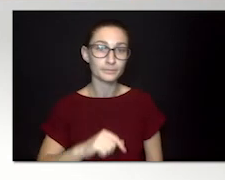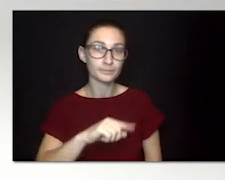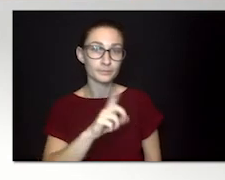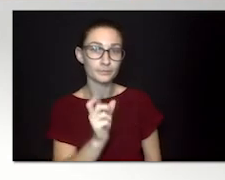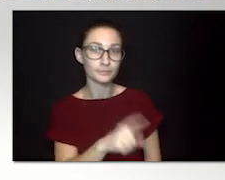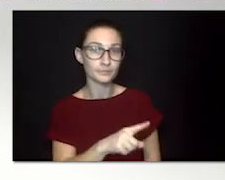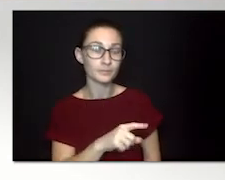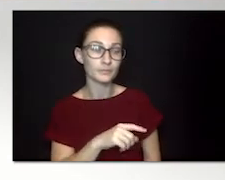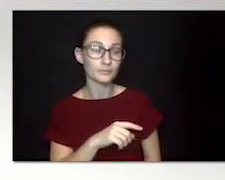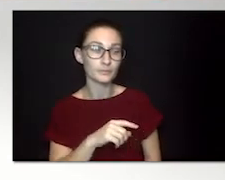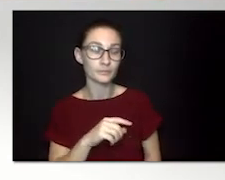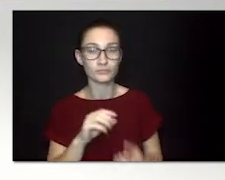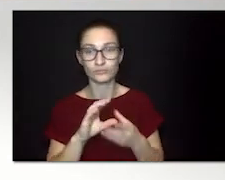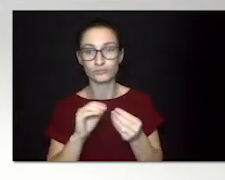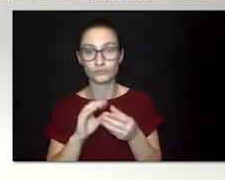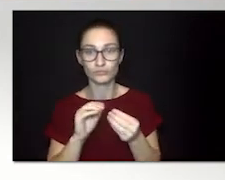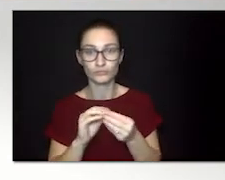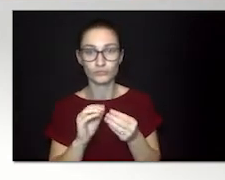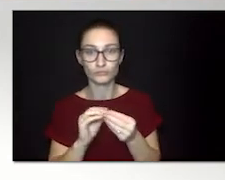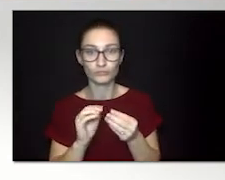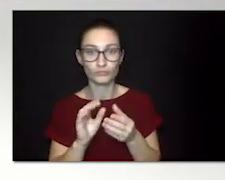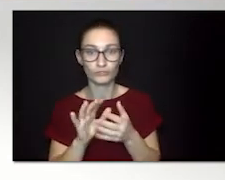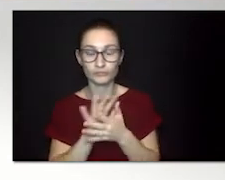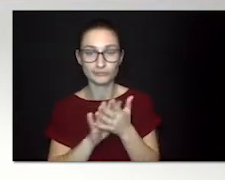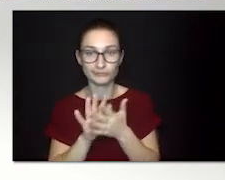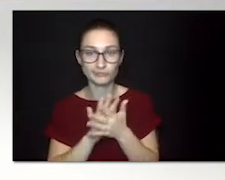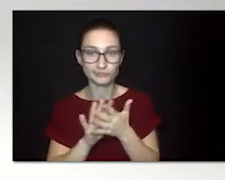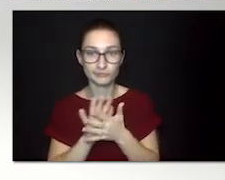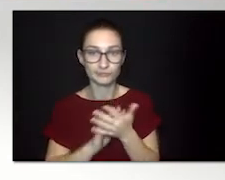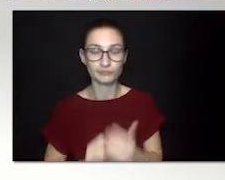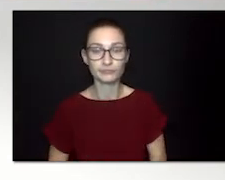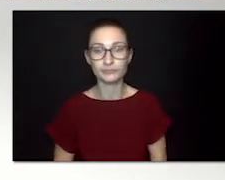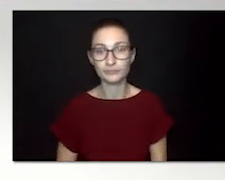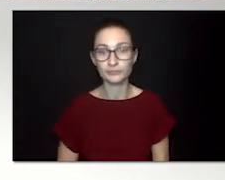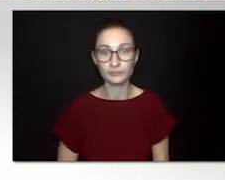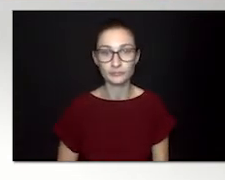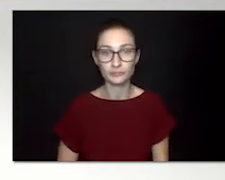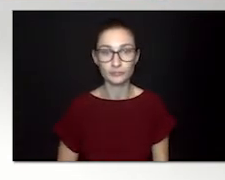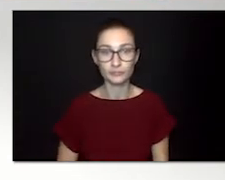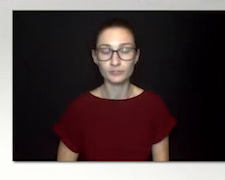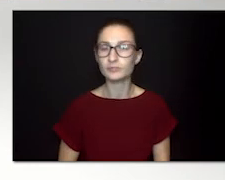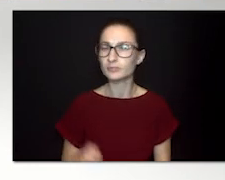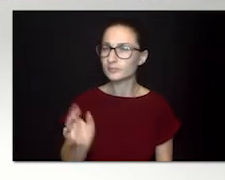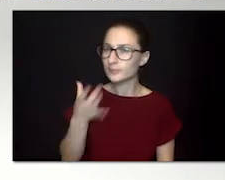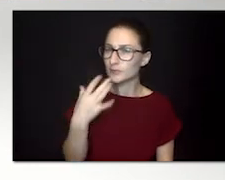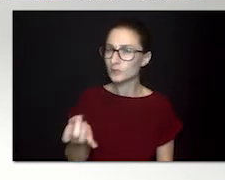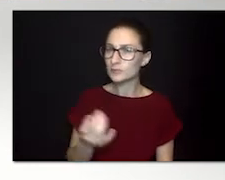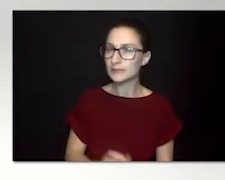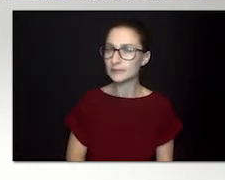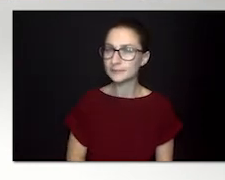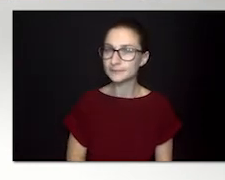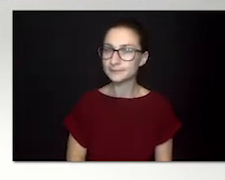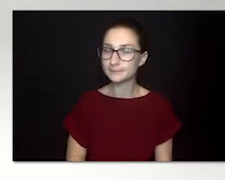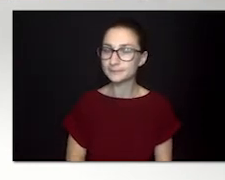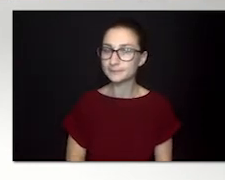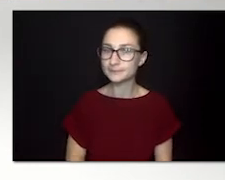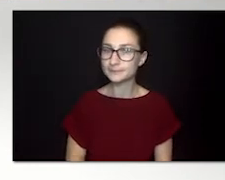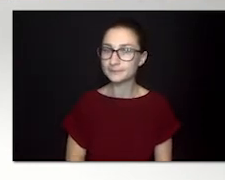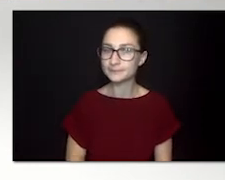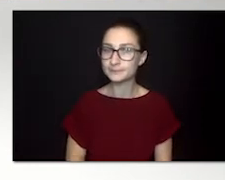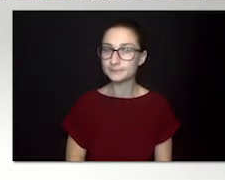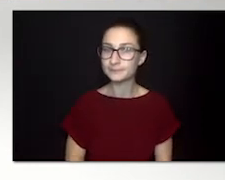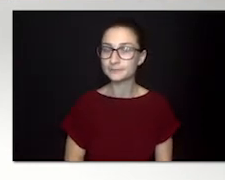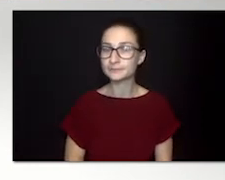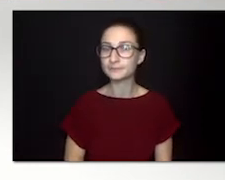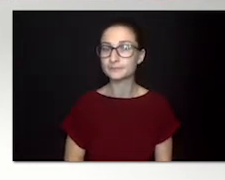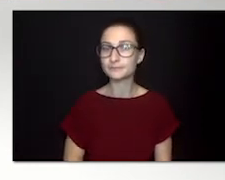Yep. I think that's the only one I do. I don't do anything. I put all this medical information, but I've never had a doctor sign it. That's interesting. I know.